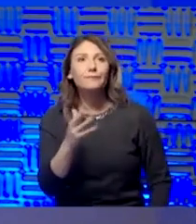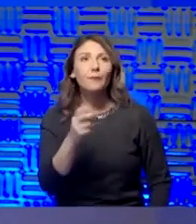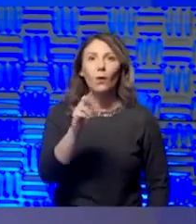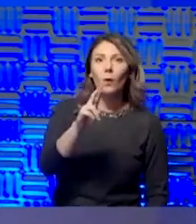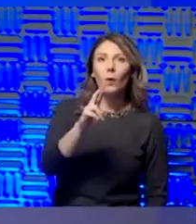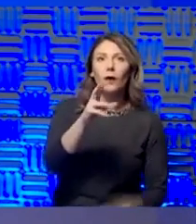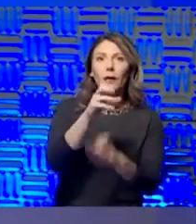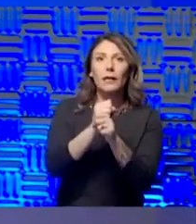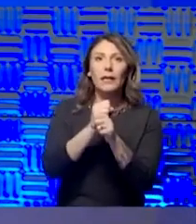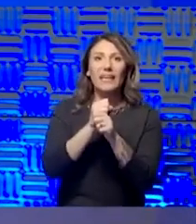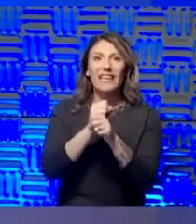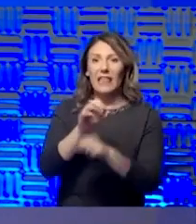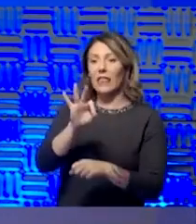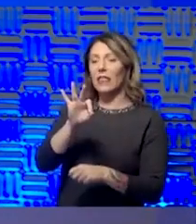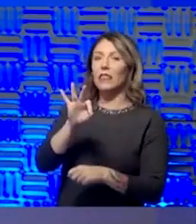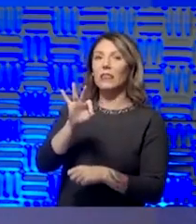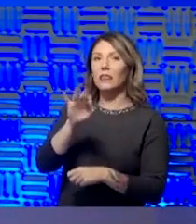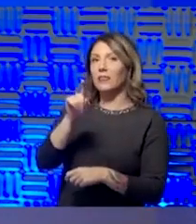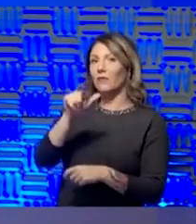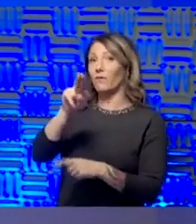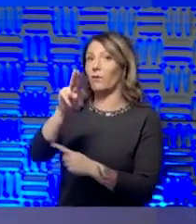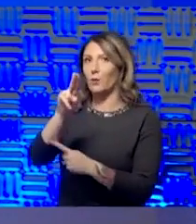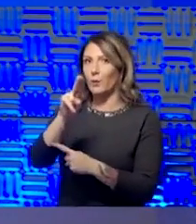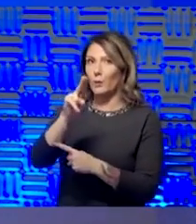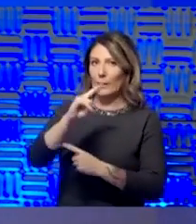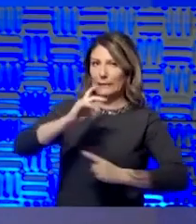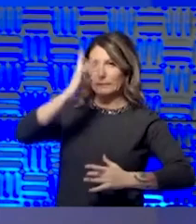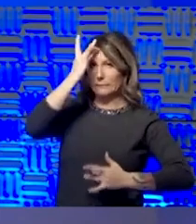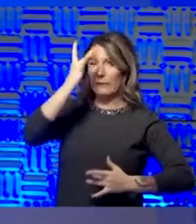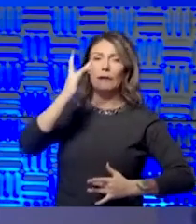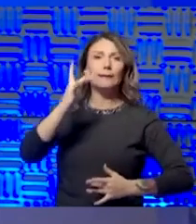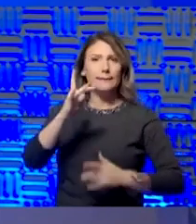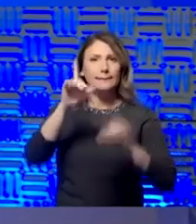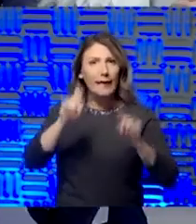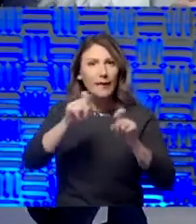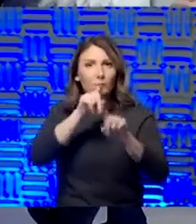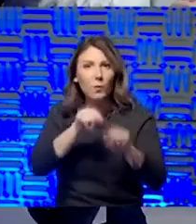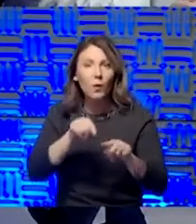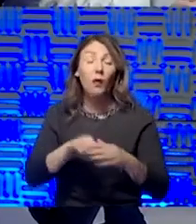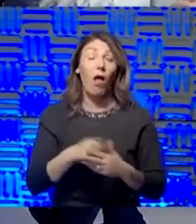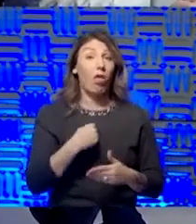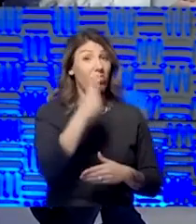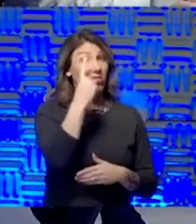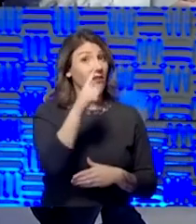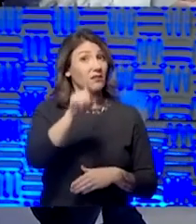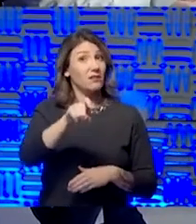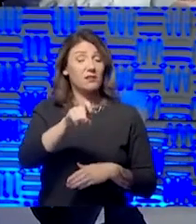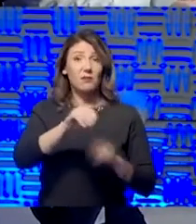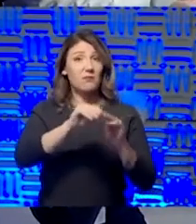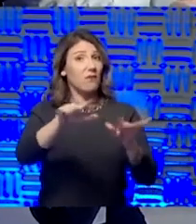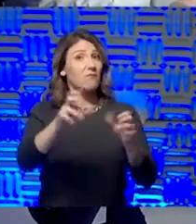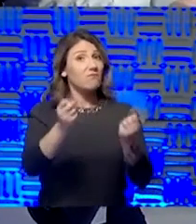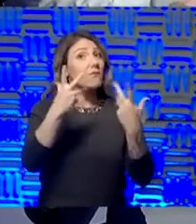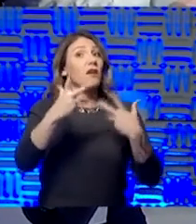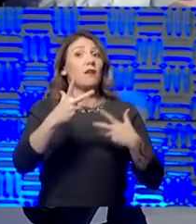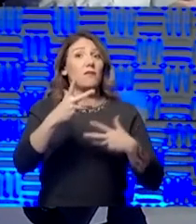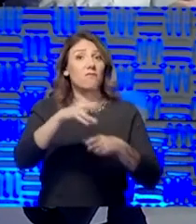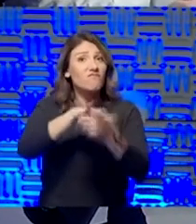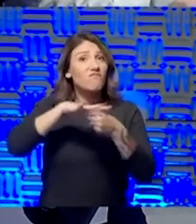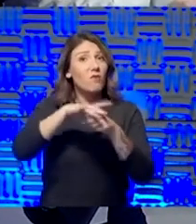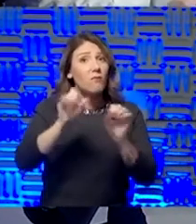having an influenza test ordered ultimately. Yeah, I think it needs to be in as many locations as possible, be readily